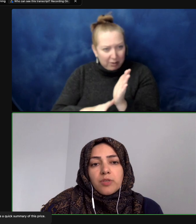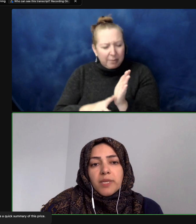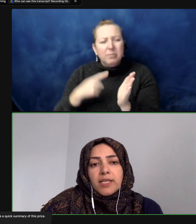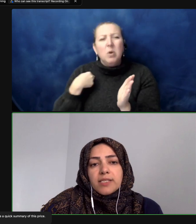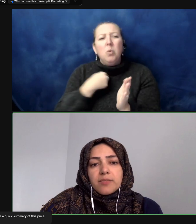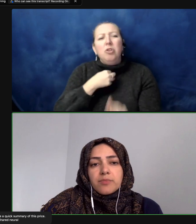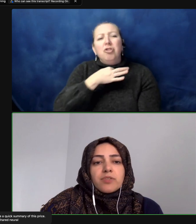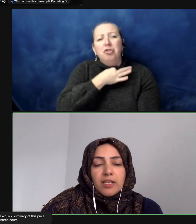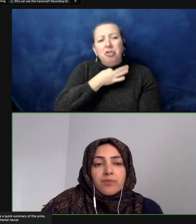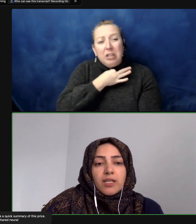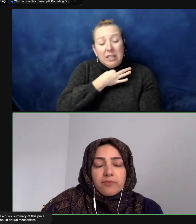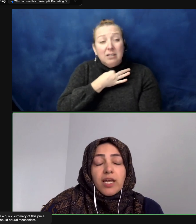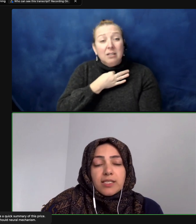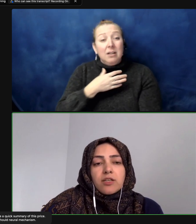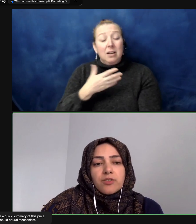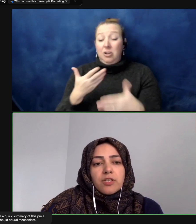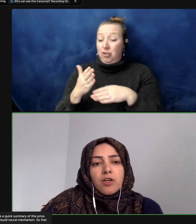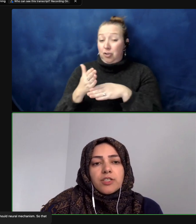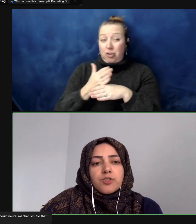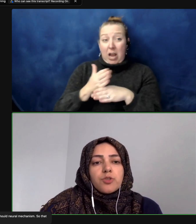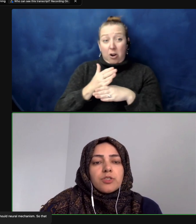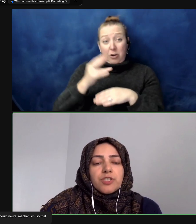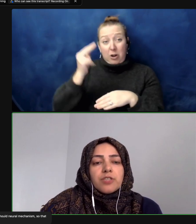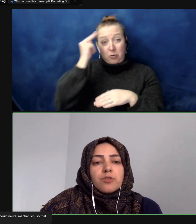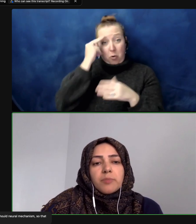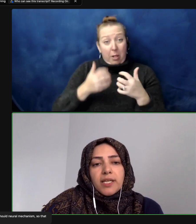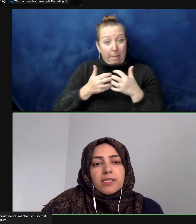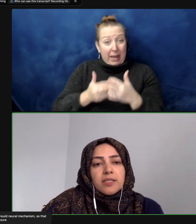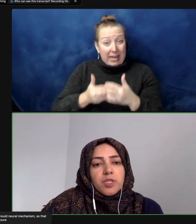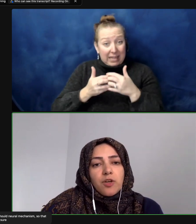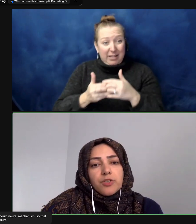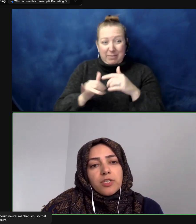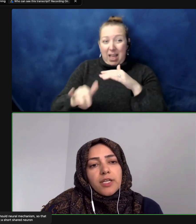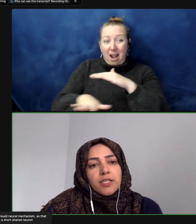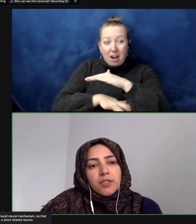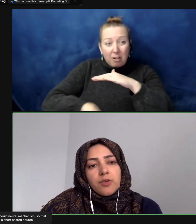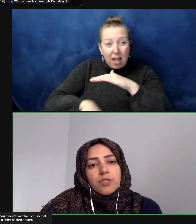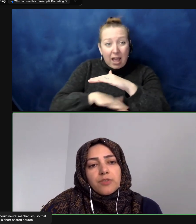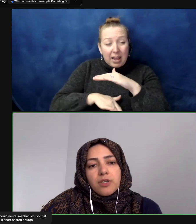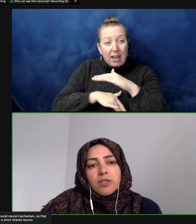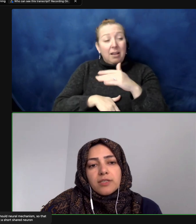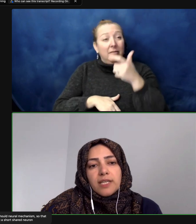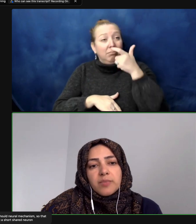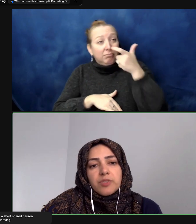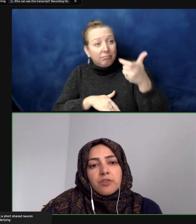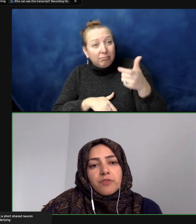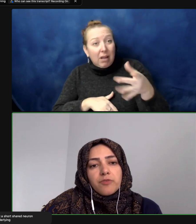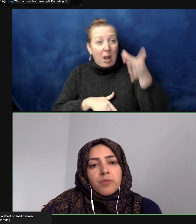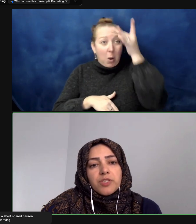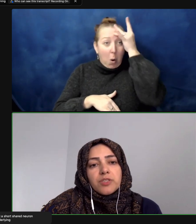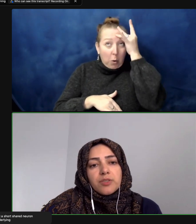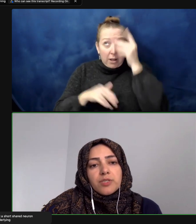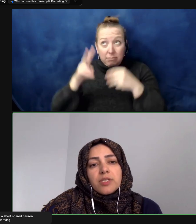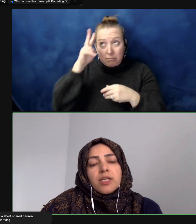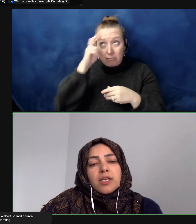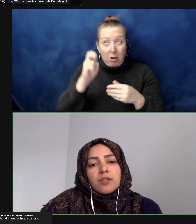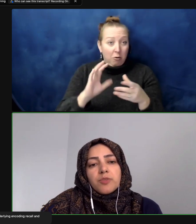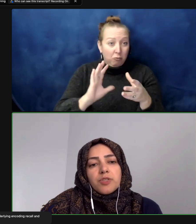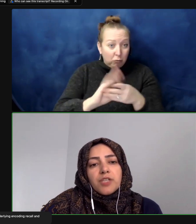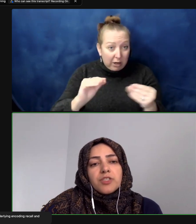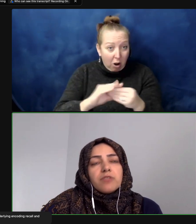shared neural mechanisms are there shared neural mechanisms underlying the encoding, recall, and transmission of information